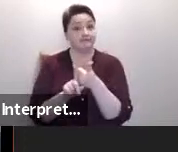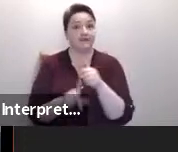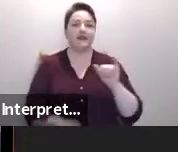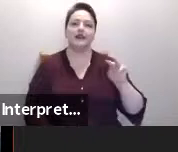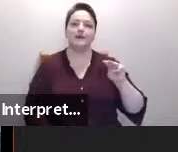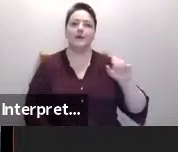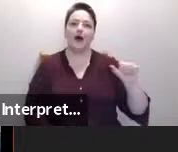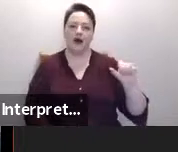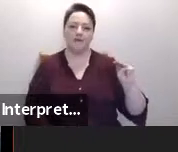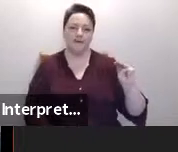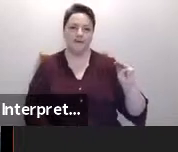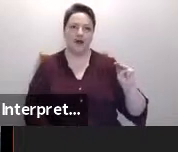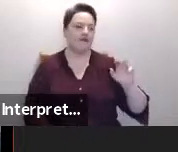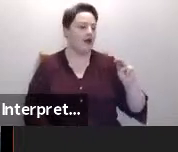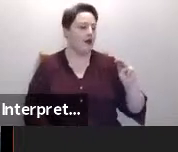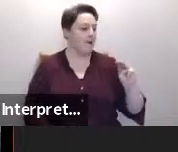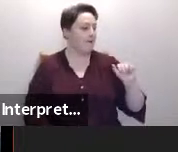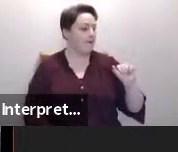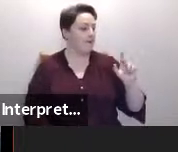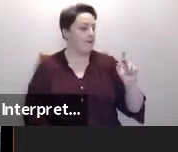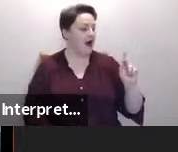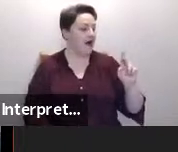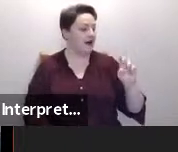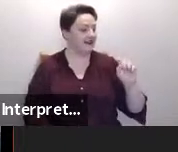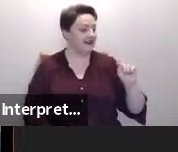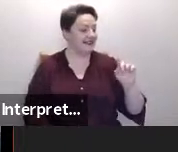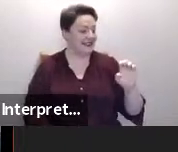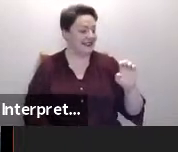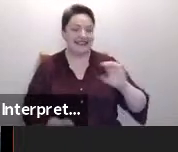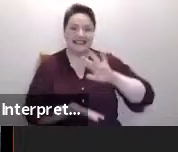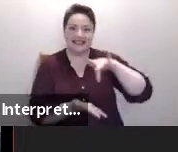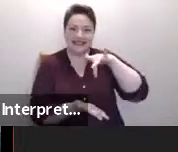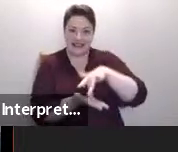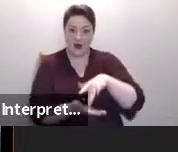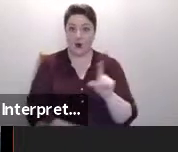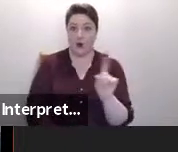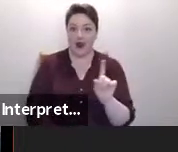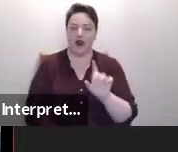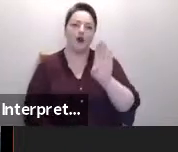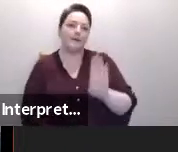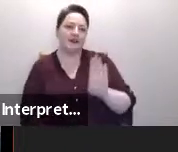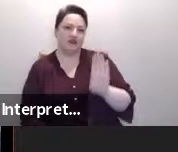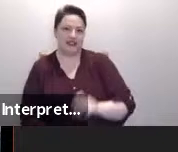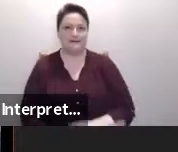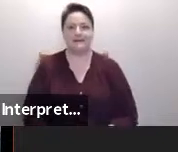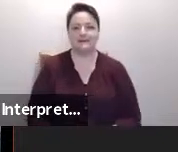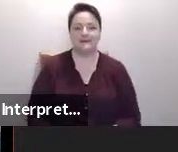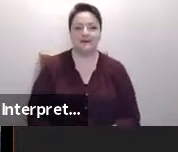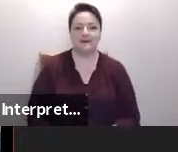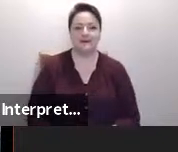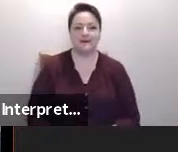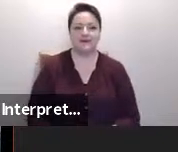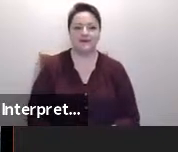the Mahdi Center in Beaverton. We have Reverend